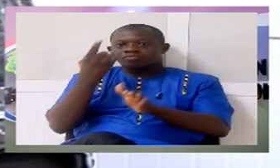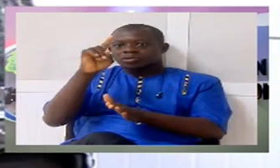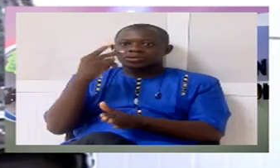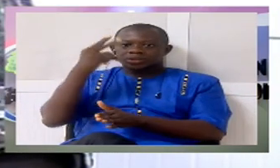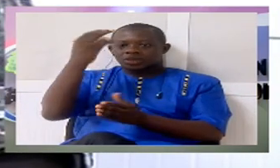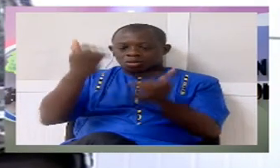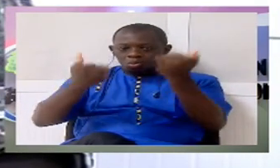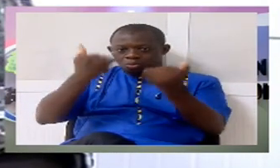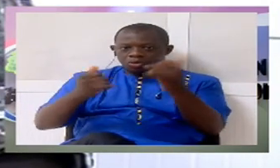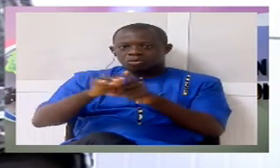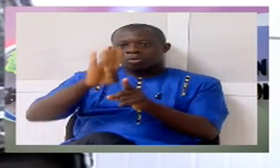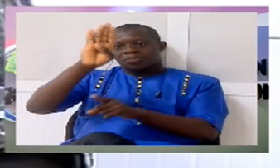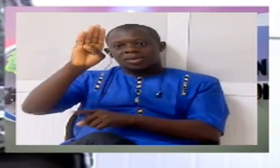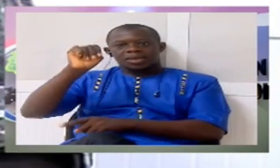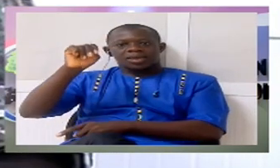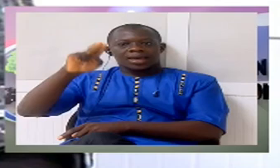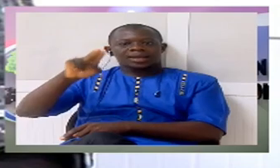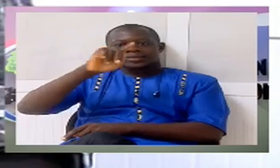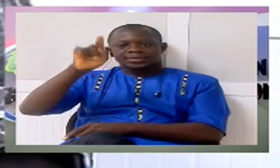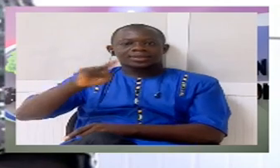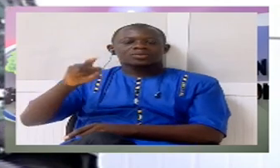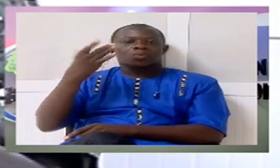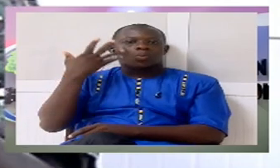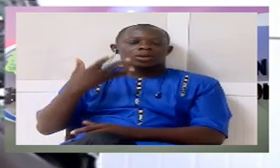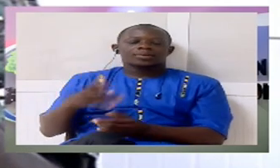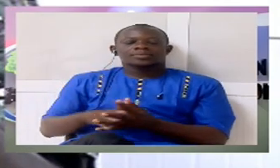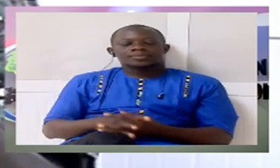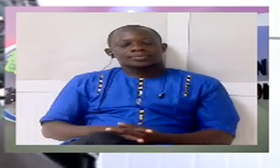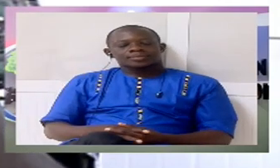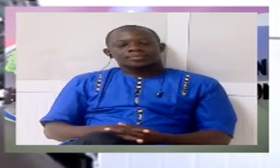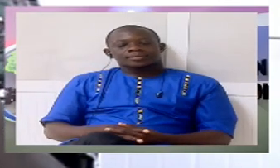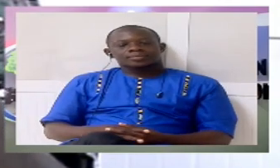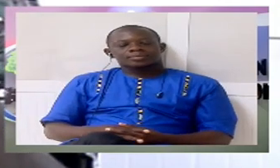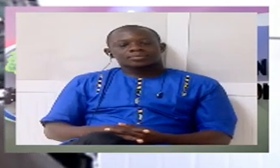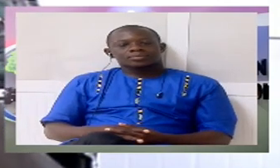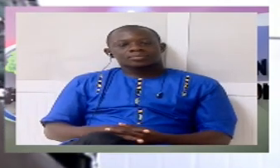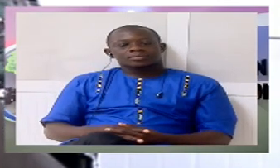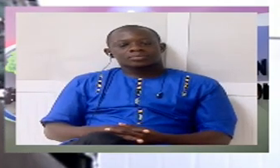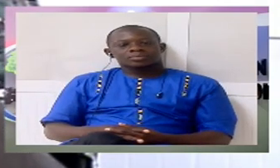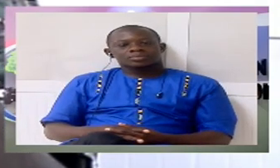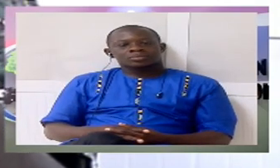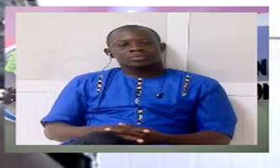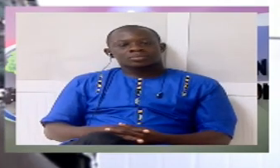nonu ci ban jamono nga ñeeka gis Mercedes Benz bi? Because ki boss motor